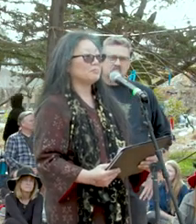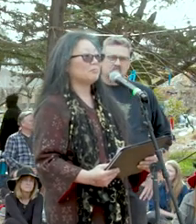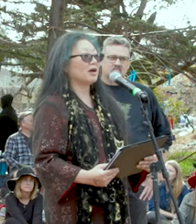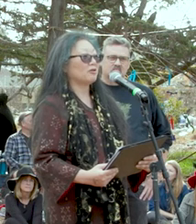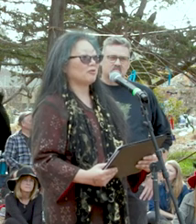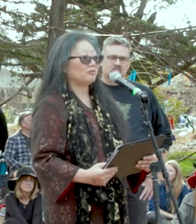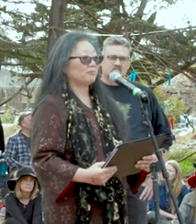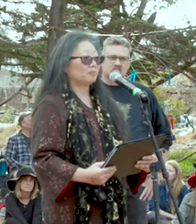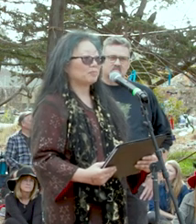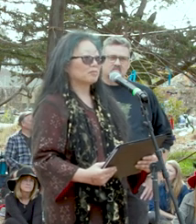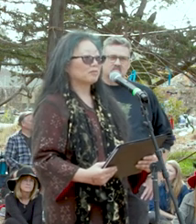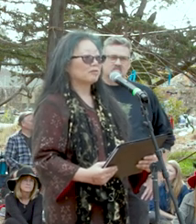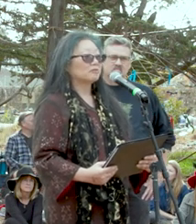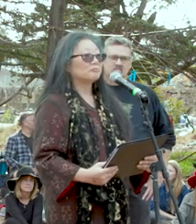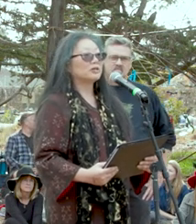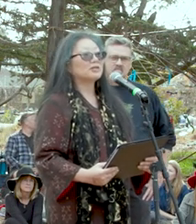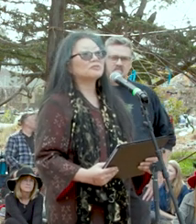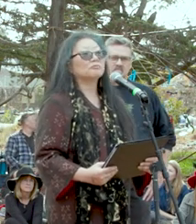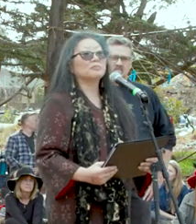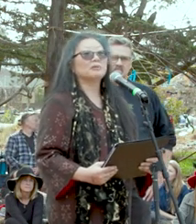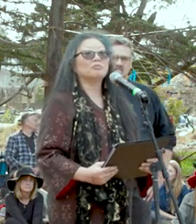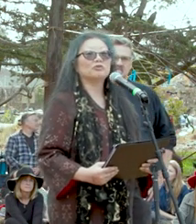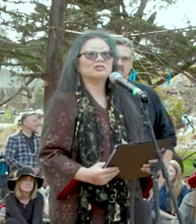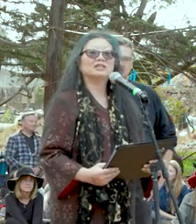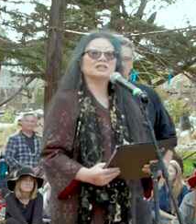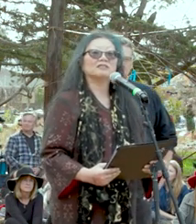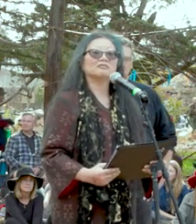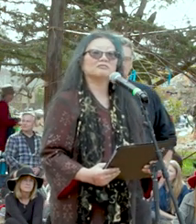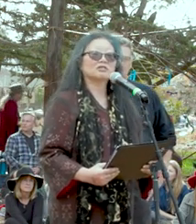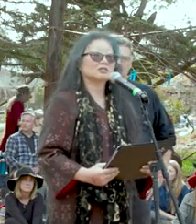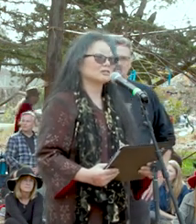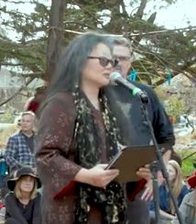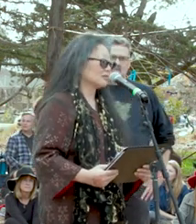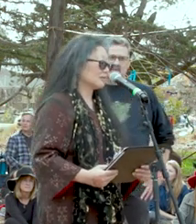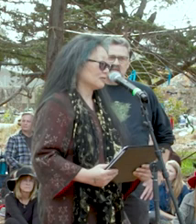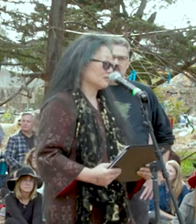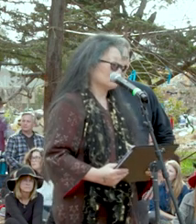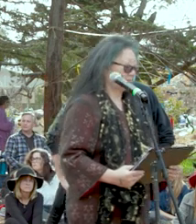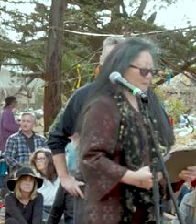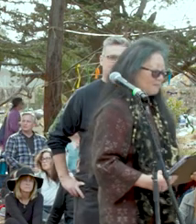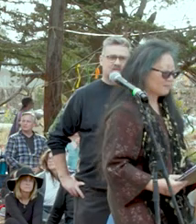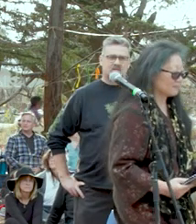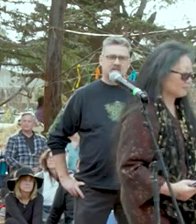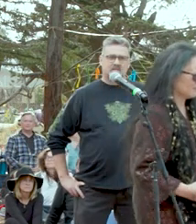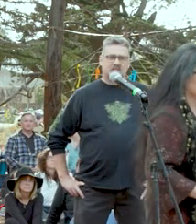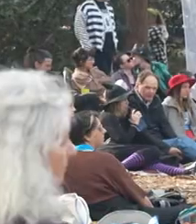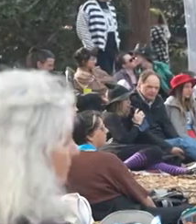Jeffrey Meyer. What is remembered lives.